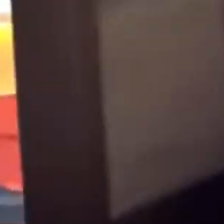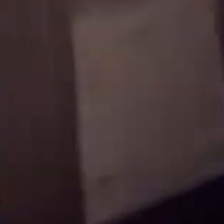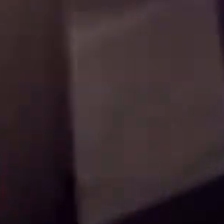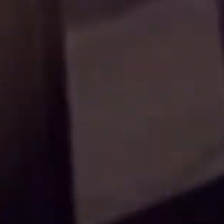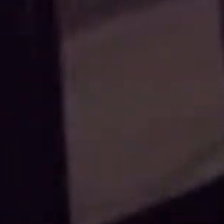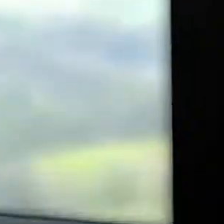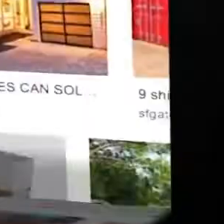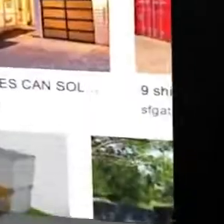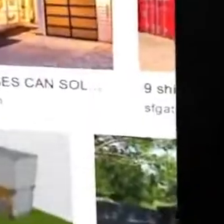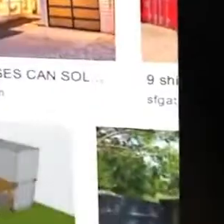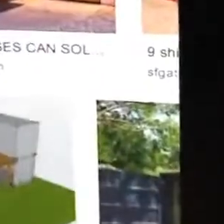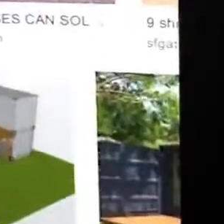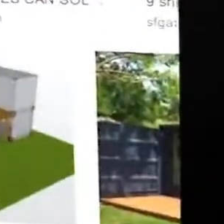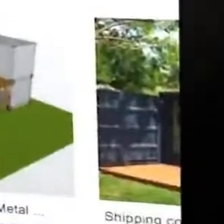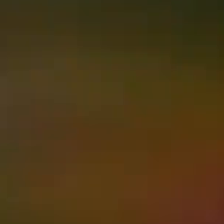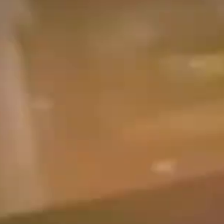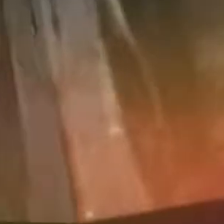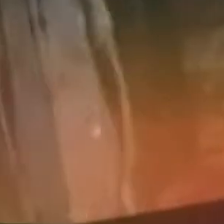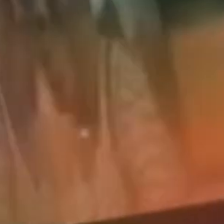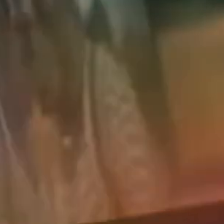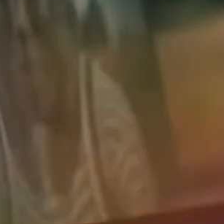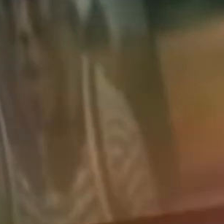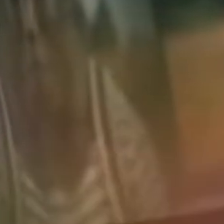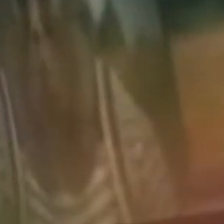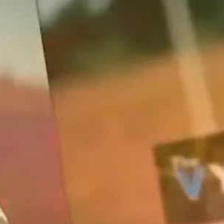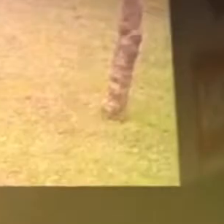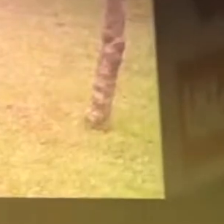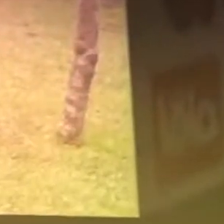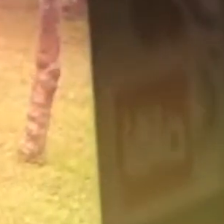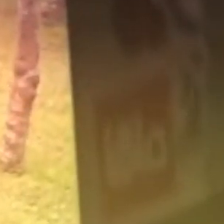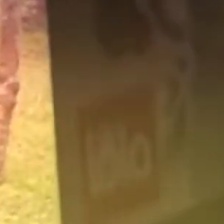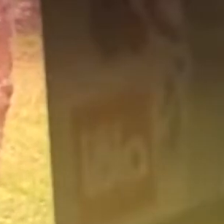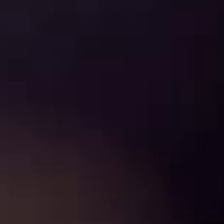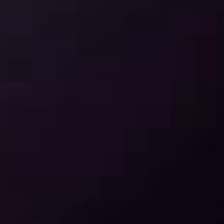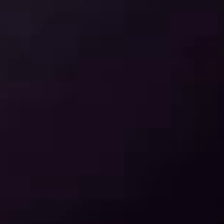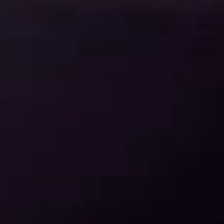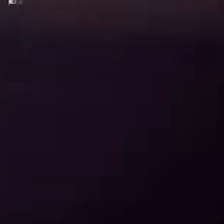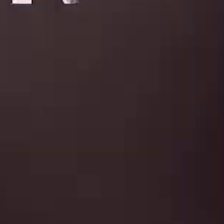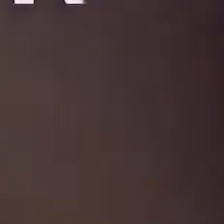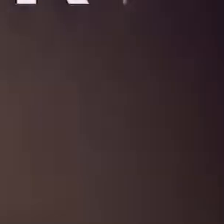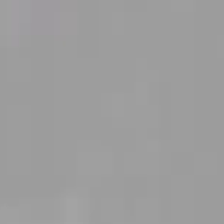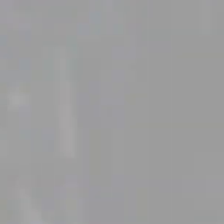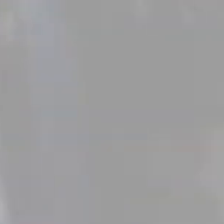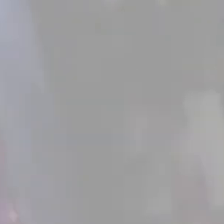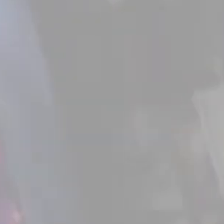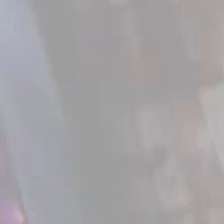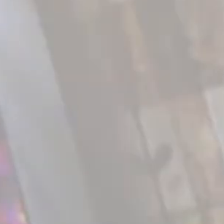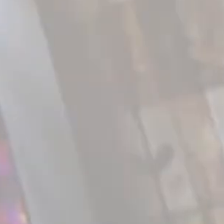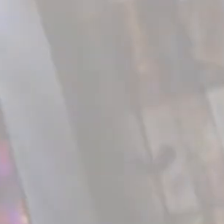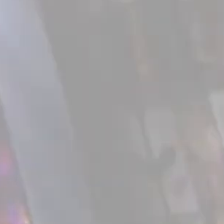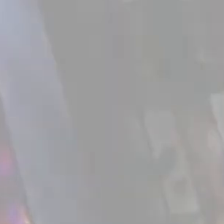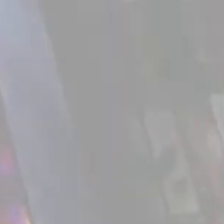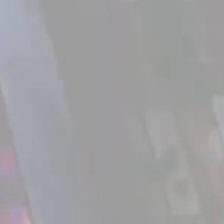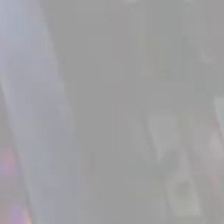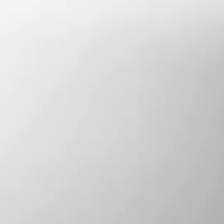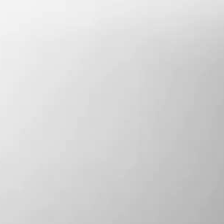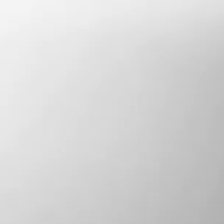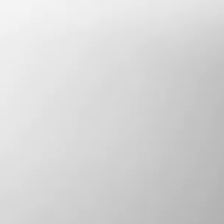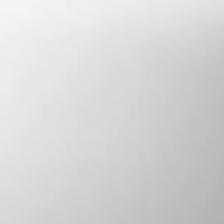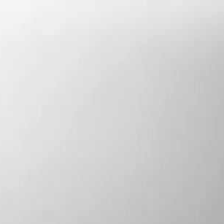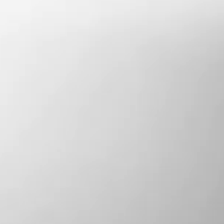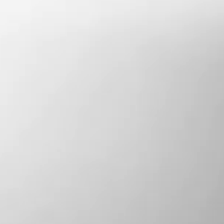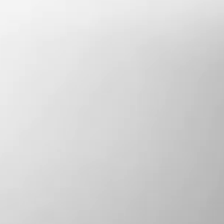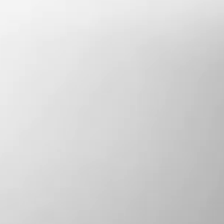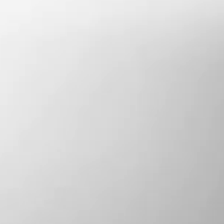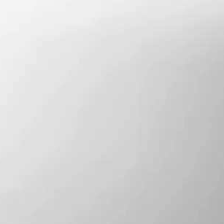maisha ya vyuo vikuu, teknolojia, masuala ya jamii, kuzuru maeneo tofauti, spoti, burudani na zaidi.